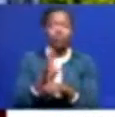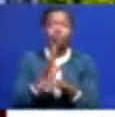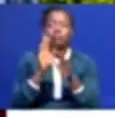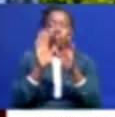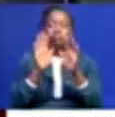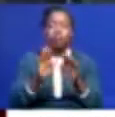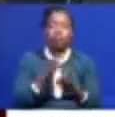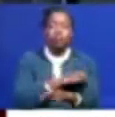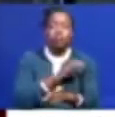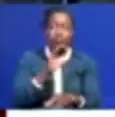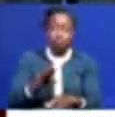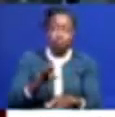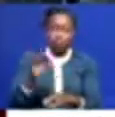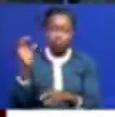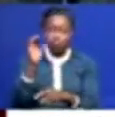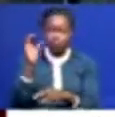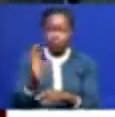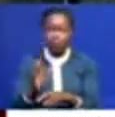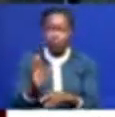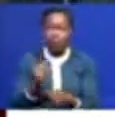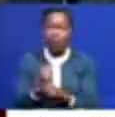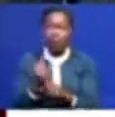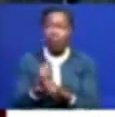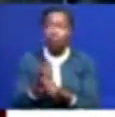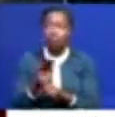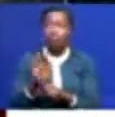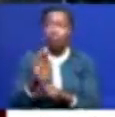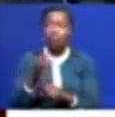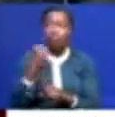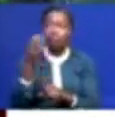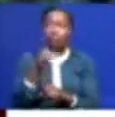consumers to do their part in ensuring beauty does